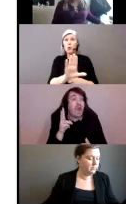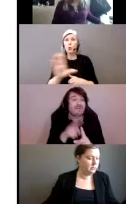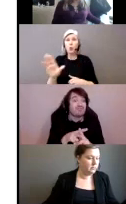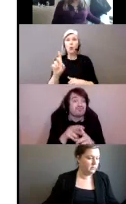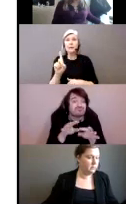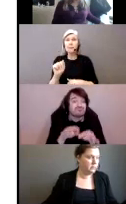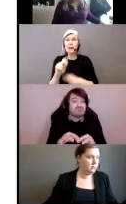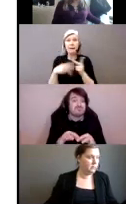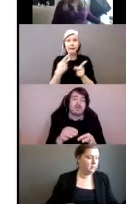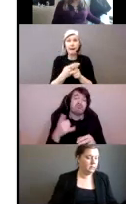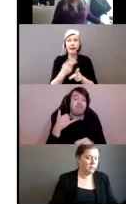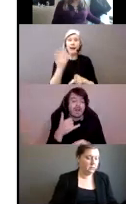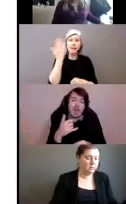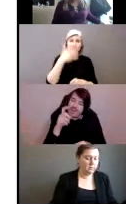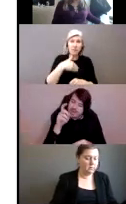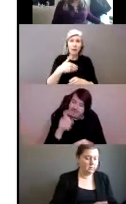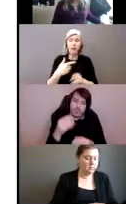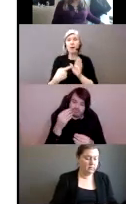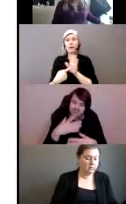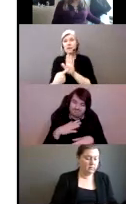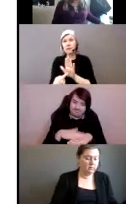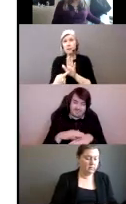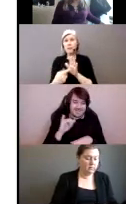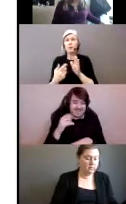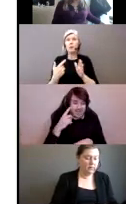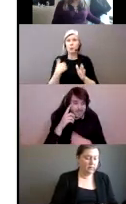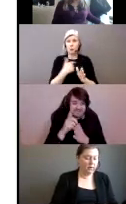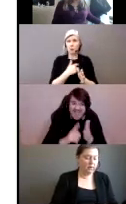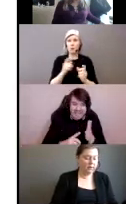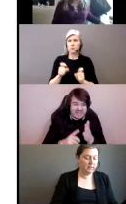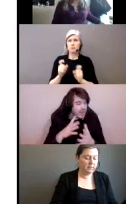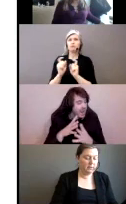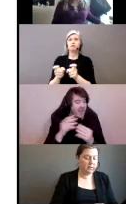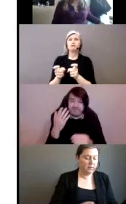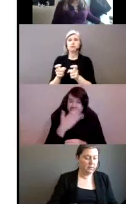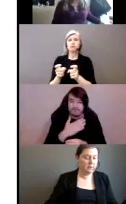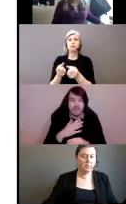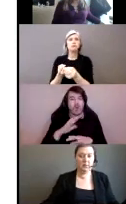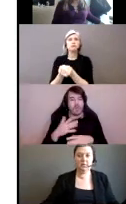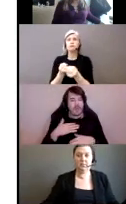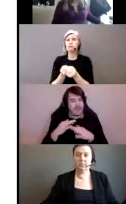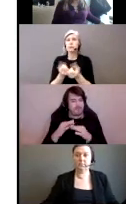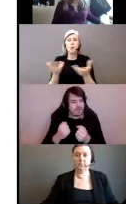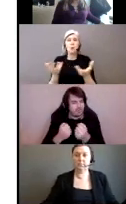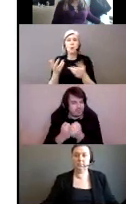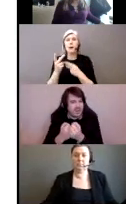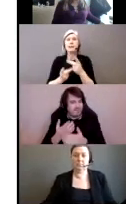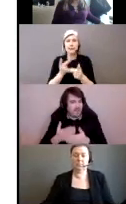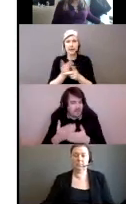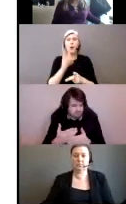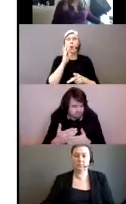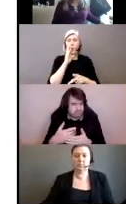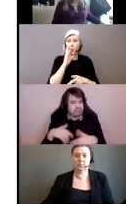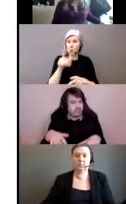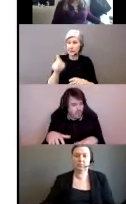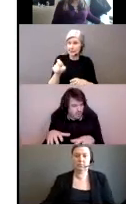of supports we can provide that would be helpful to you. And those will be arranged for when you arrive at the